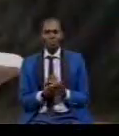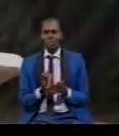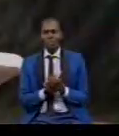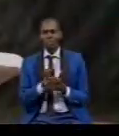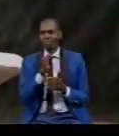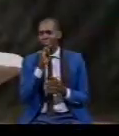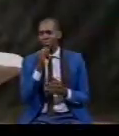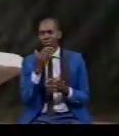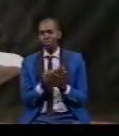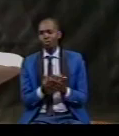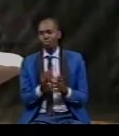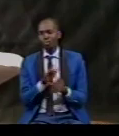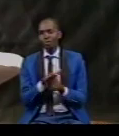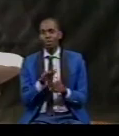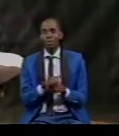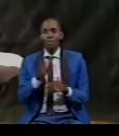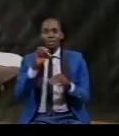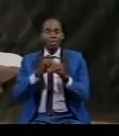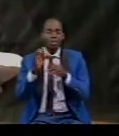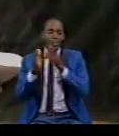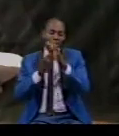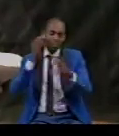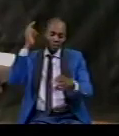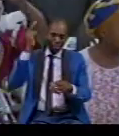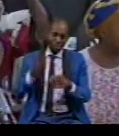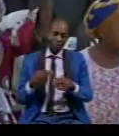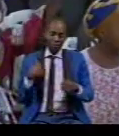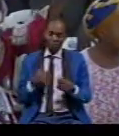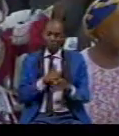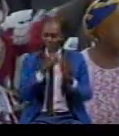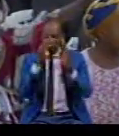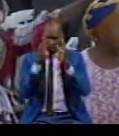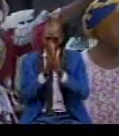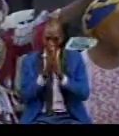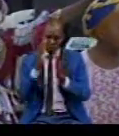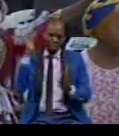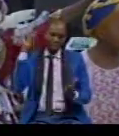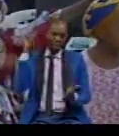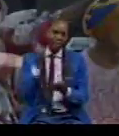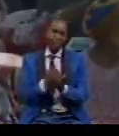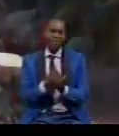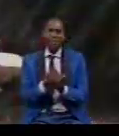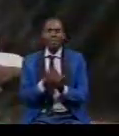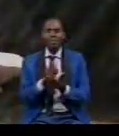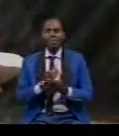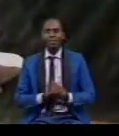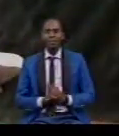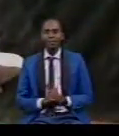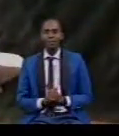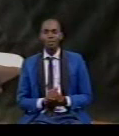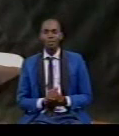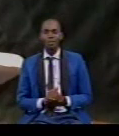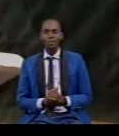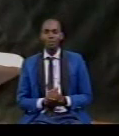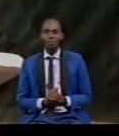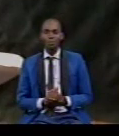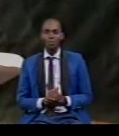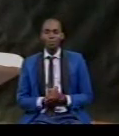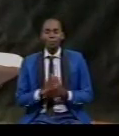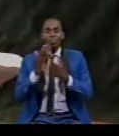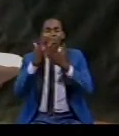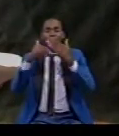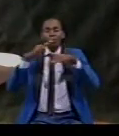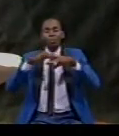another? Look at verse 21. In verse 21, and in that same hour, like